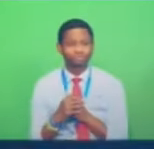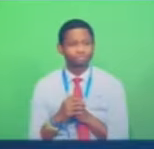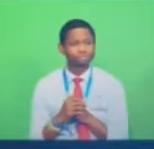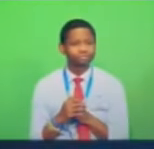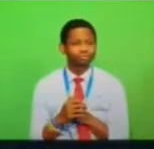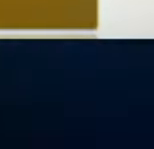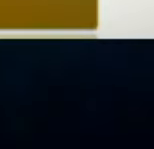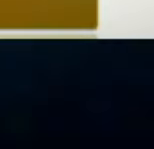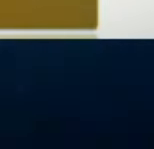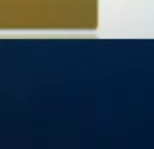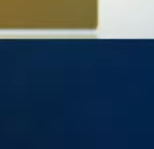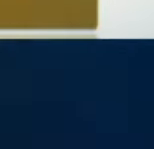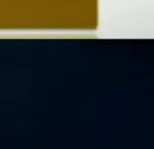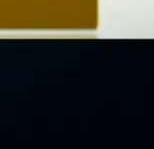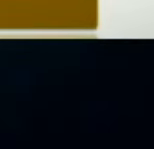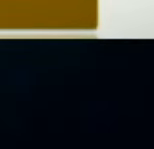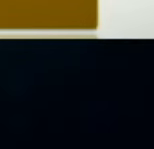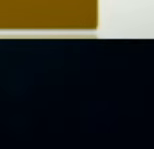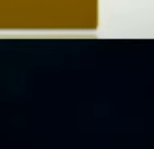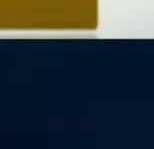A young science student